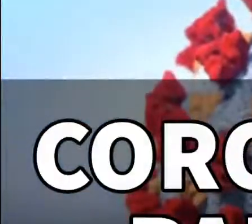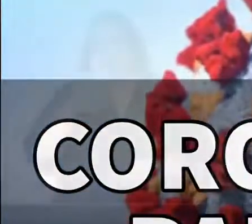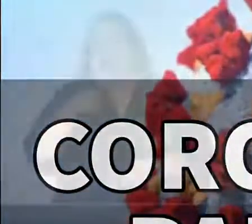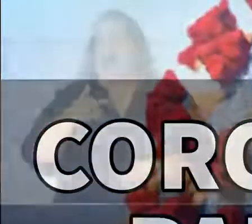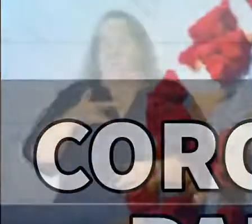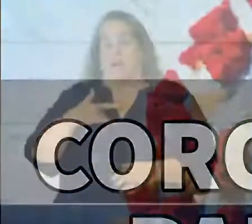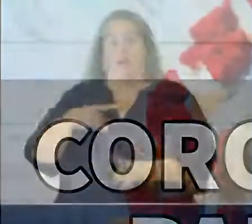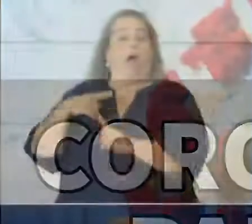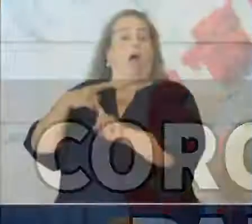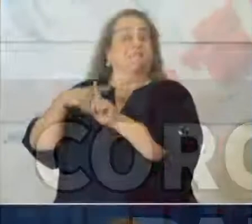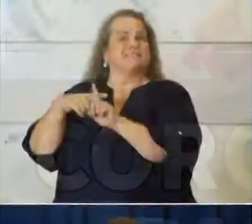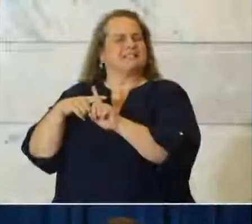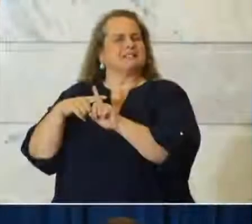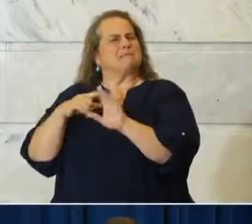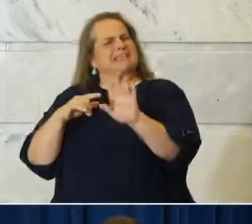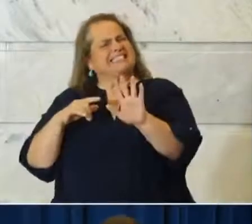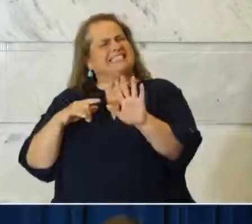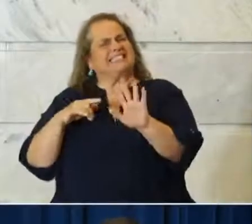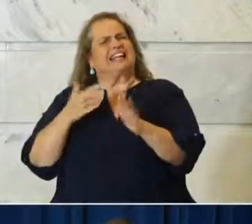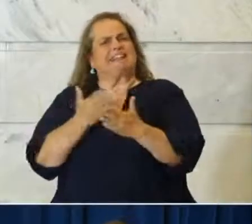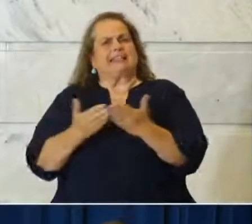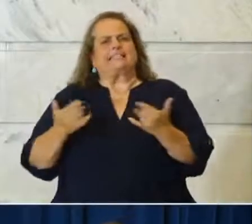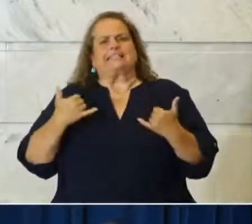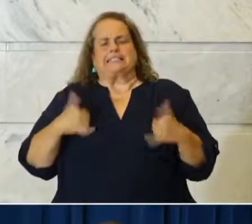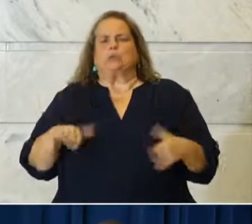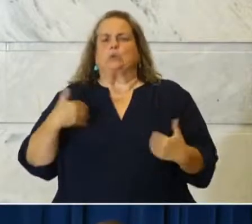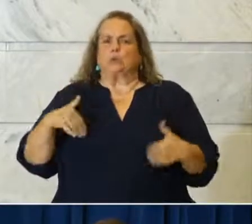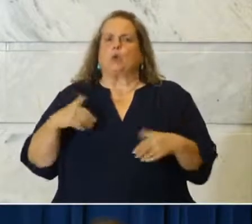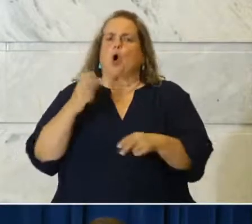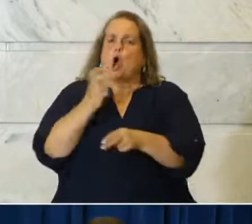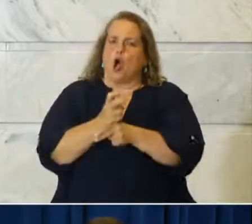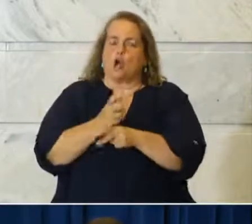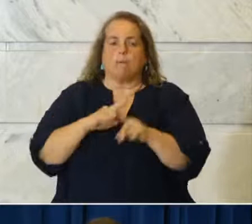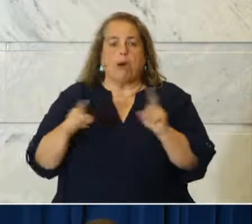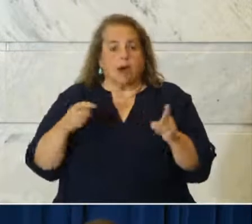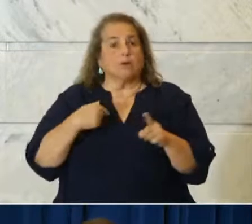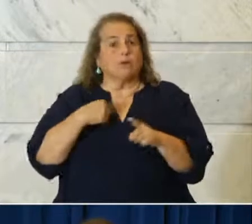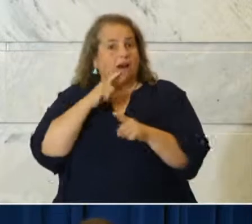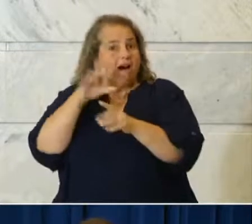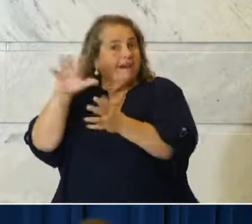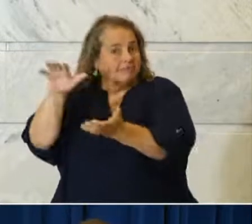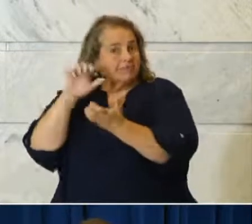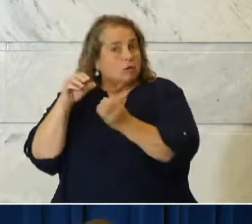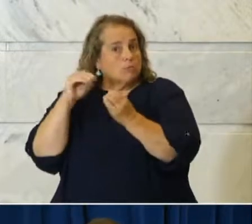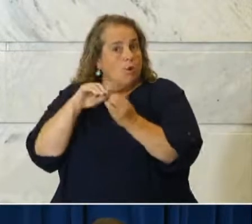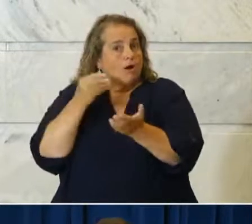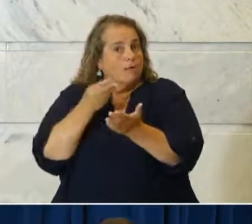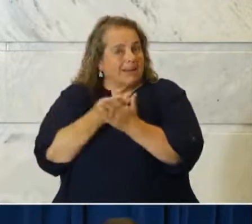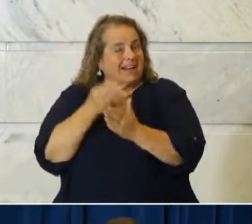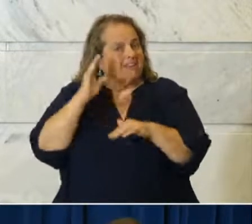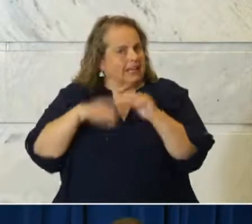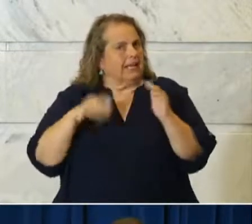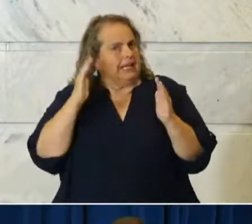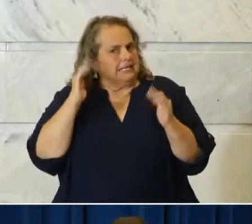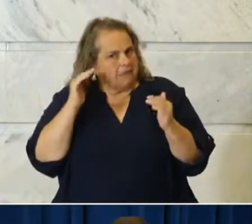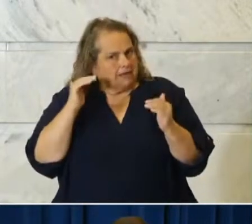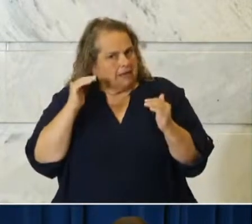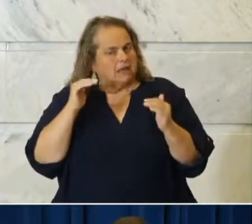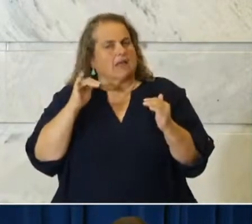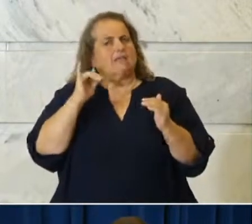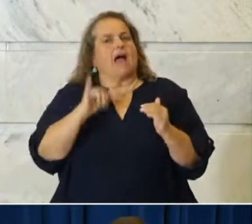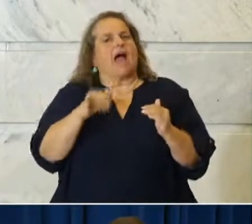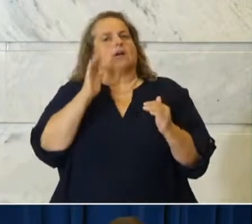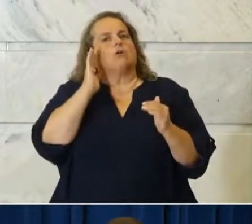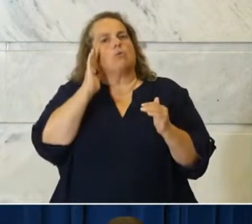rough, but more dollars are coming in than expected, and that suggests this economy is going to rebound faster than